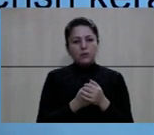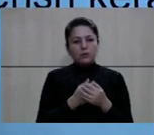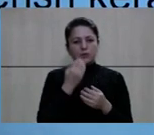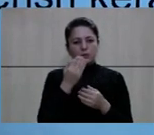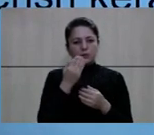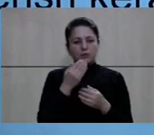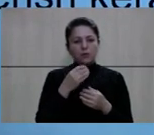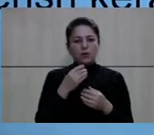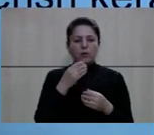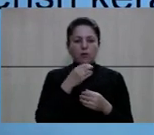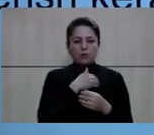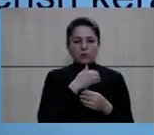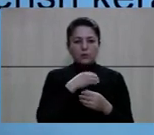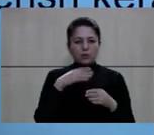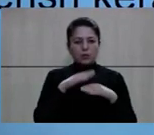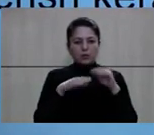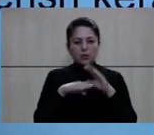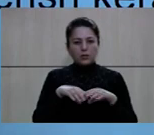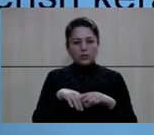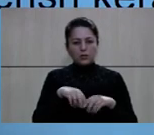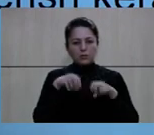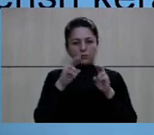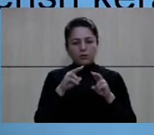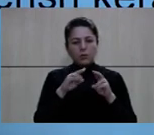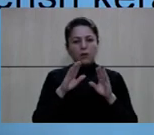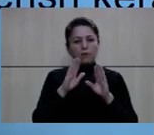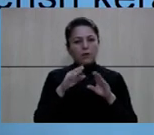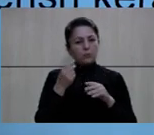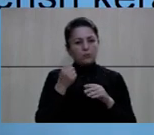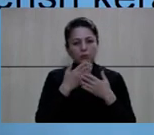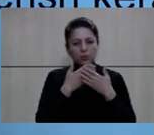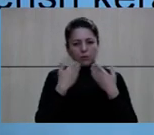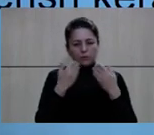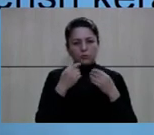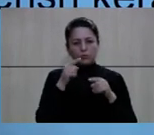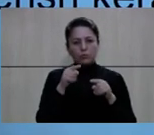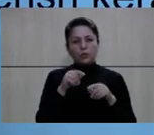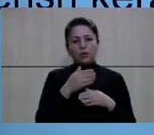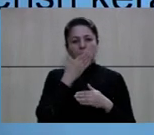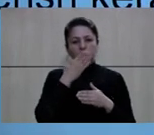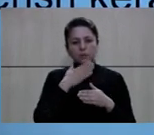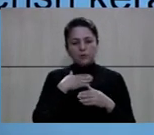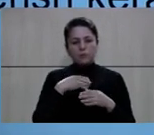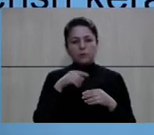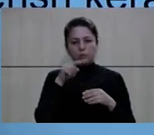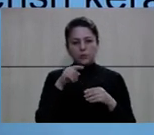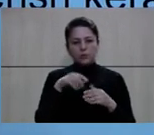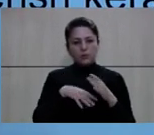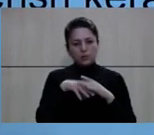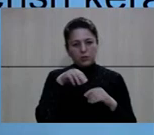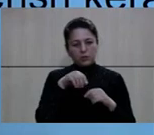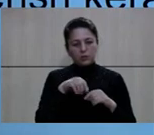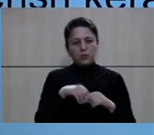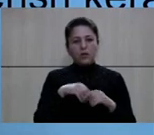Siz egallamoqchi bo'lgan kasbni shunchaki moddiy tomonlama emas, uni sevib o'sha kasbni egallasangiz,